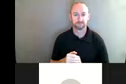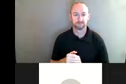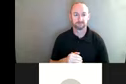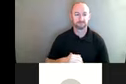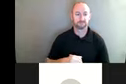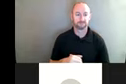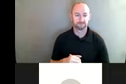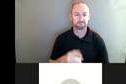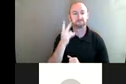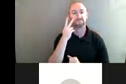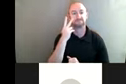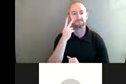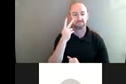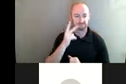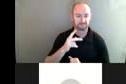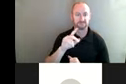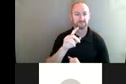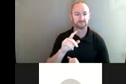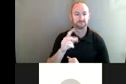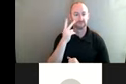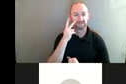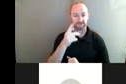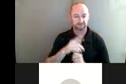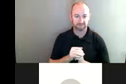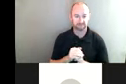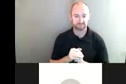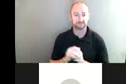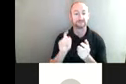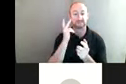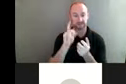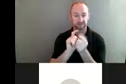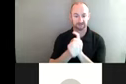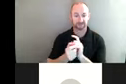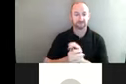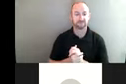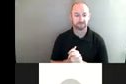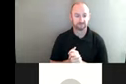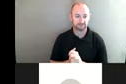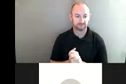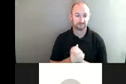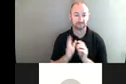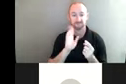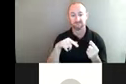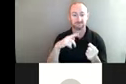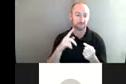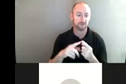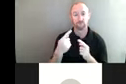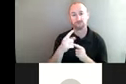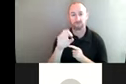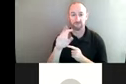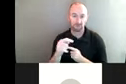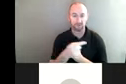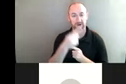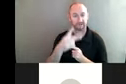2022. Let's take a look at, let's zoom in a little bit here, the vertical change of, we're talking about, yeah, about a foot to a